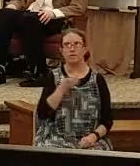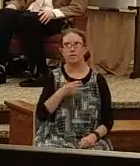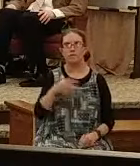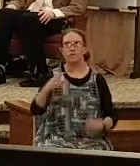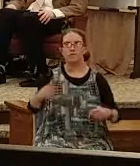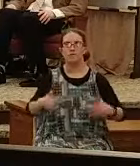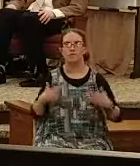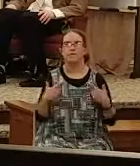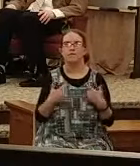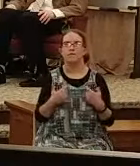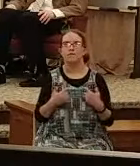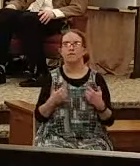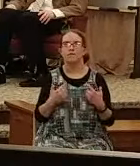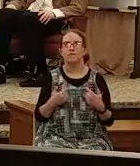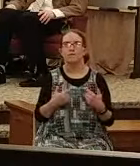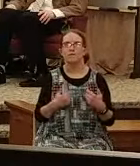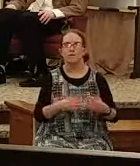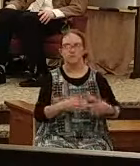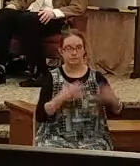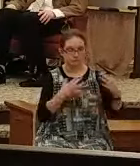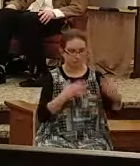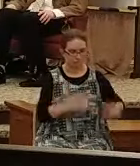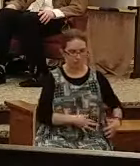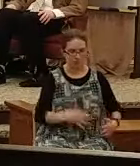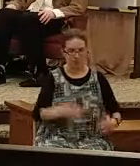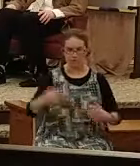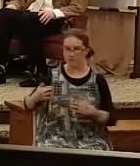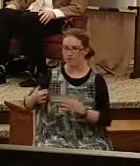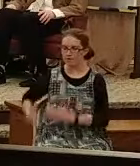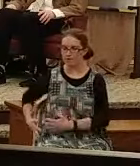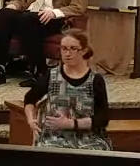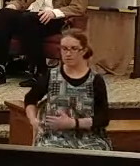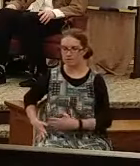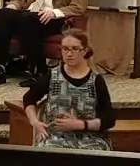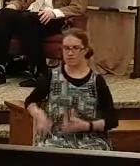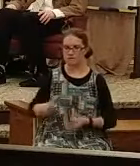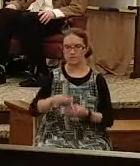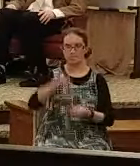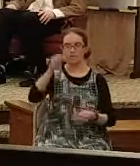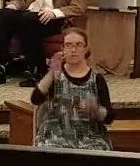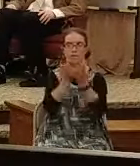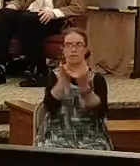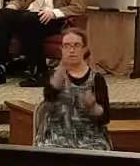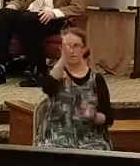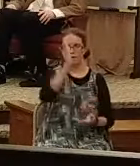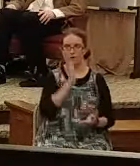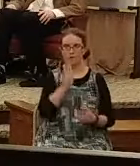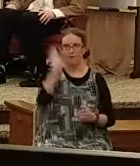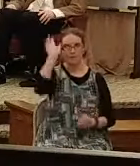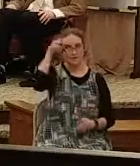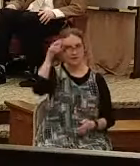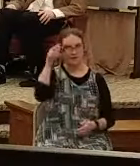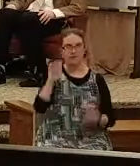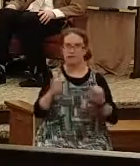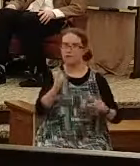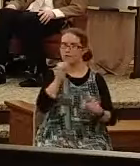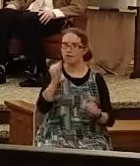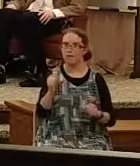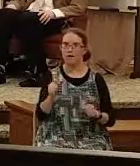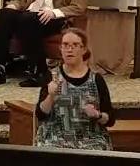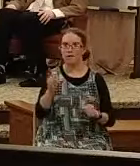resided. So if we gird or cover that reproductive area of our spirit with the word of God, Satan that cannot get